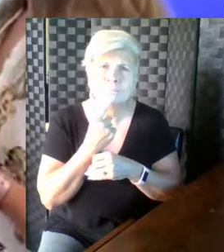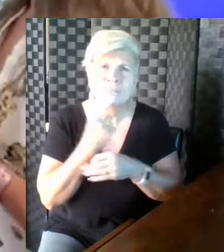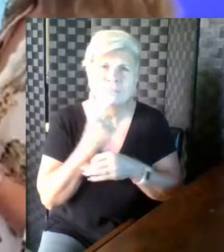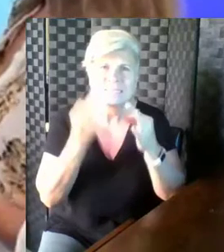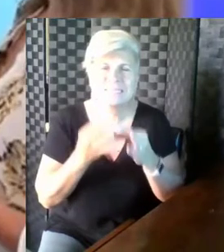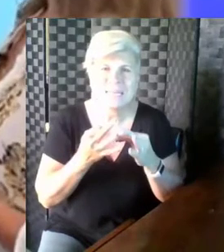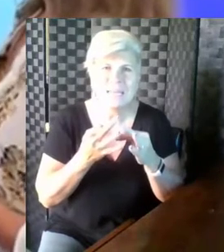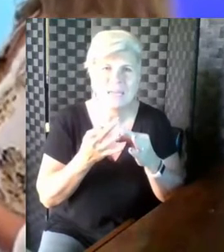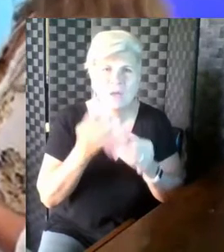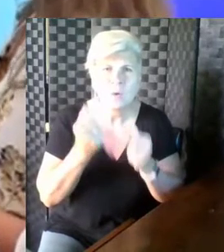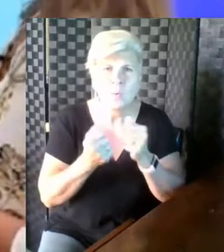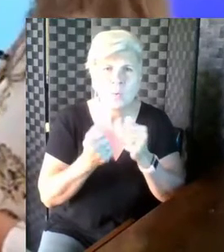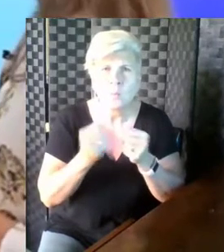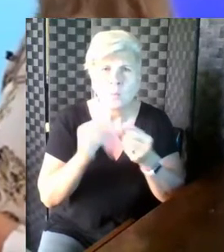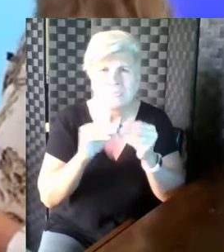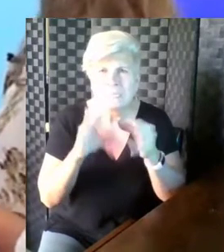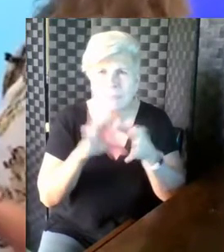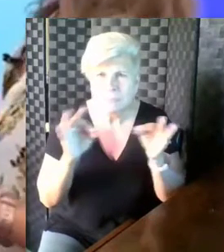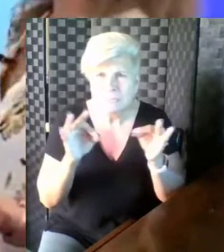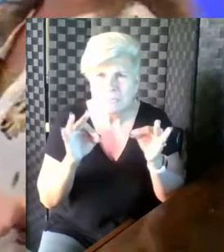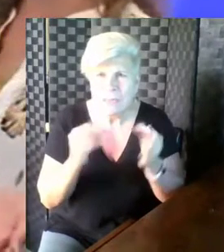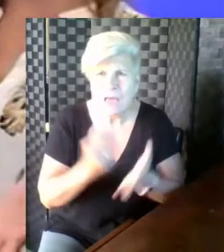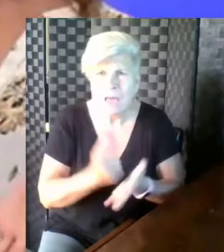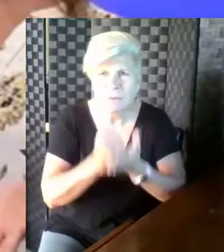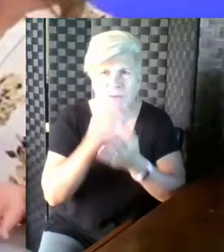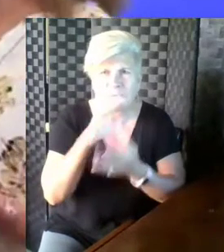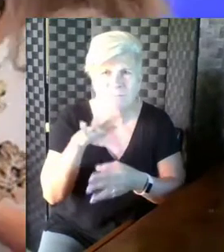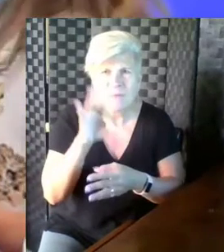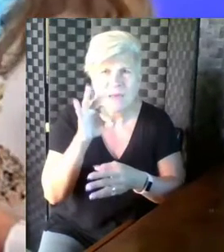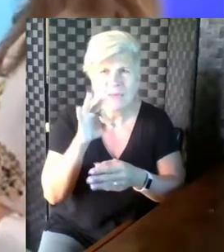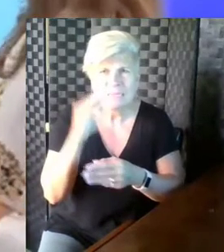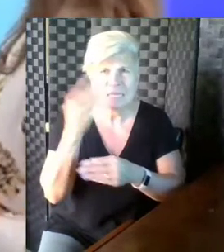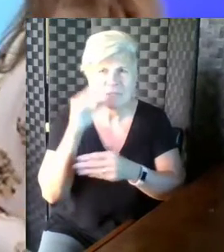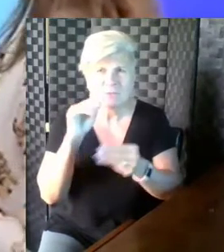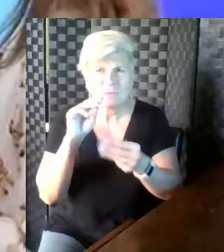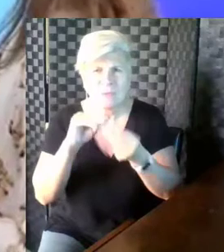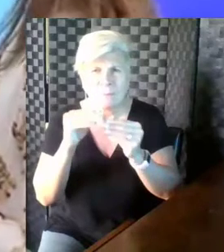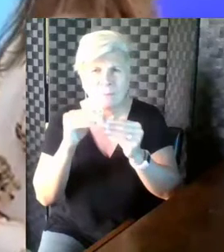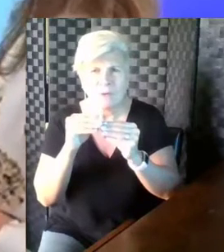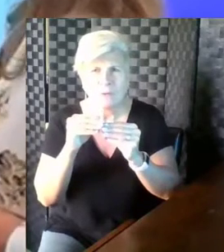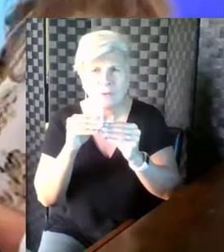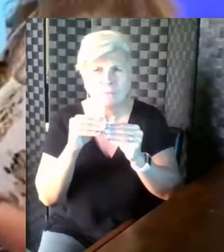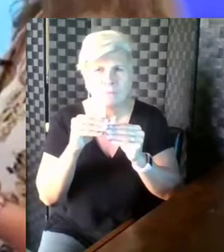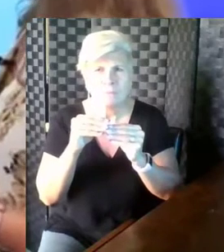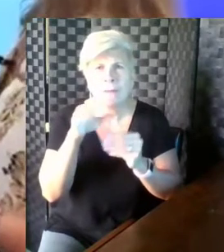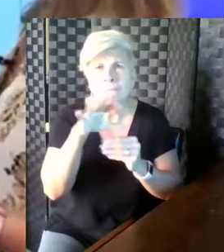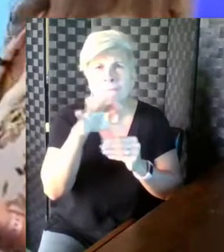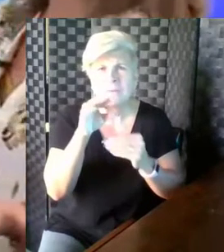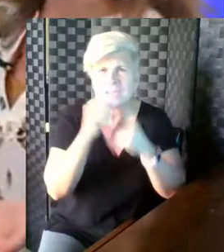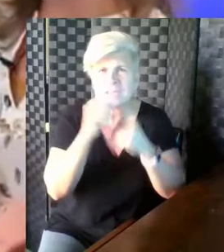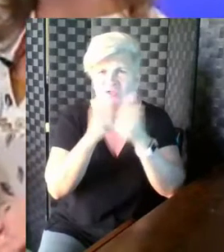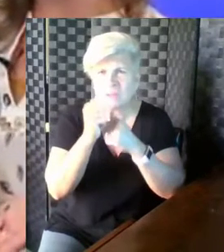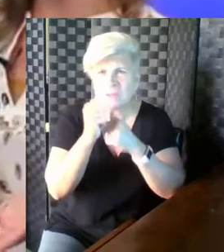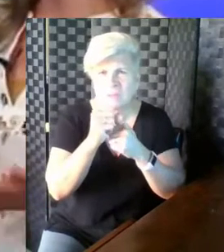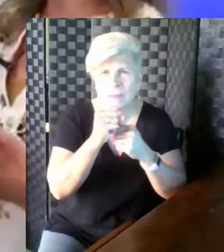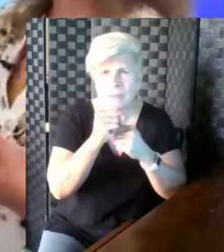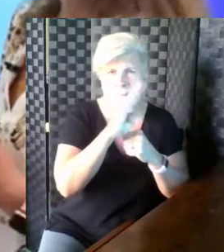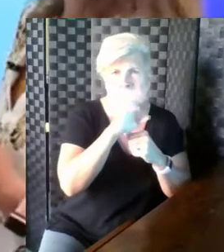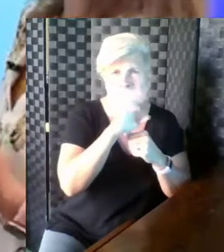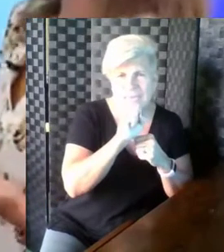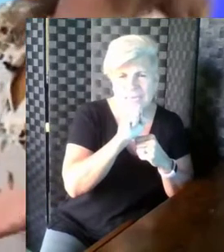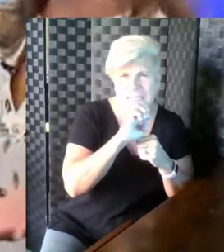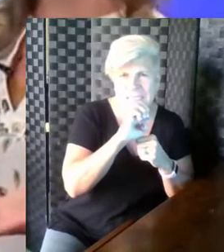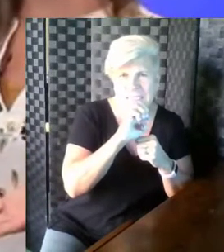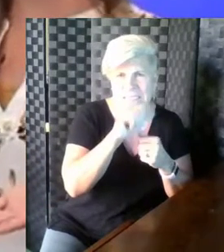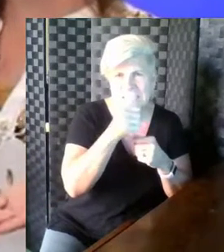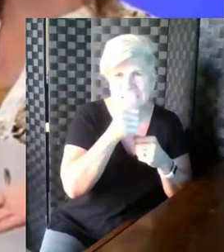Let's decide which equation in our fact family is going to help us find that unknown number. We're going to choose a strategy. Do you want to use base 10